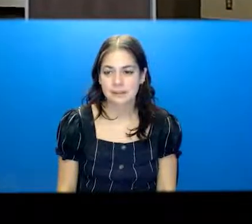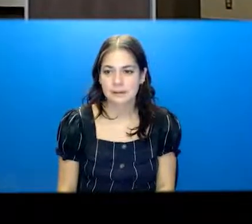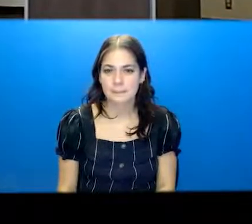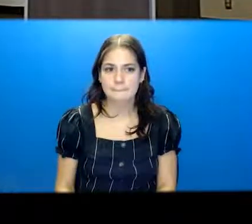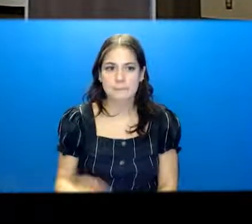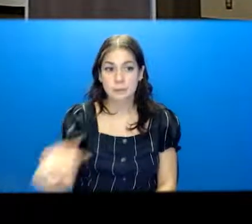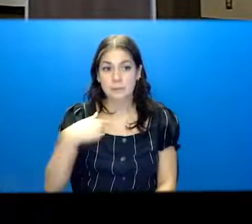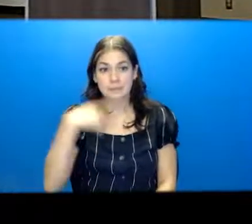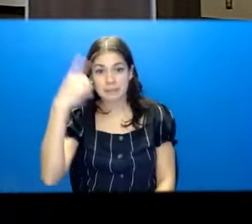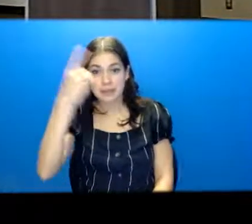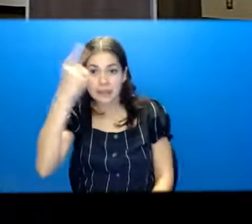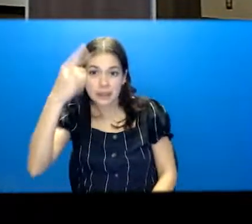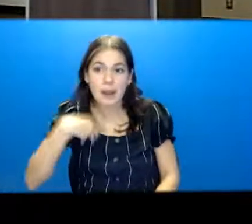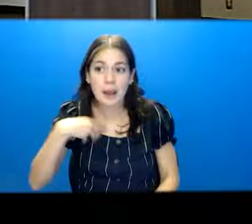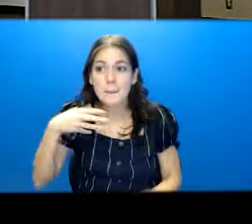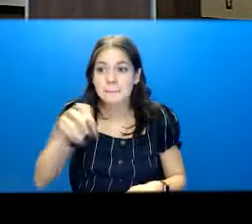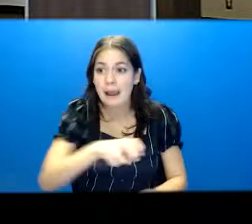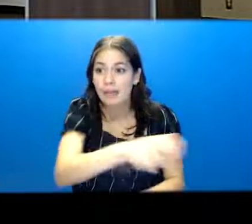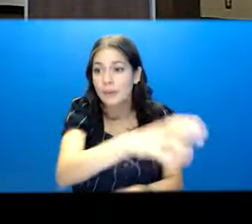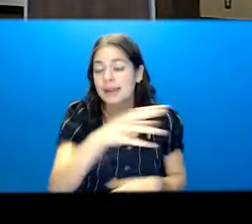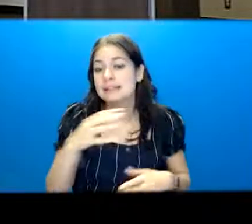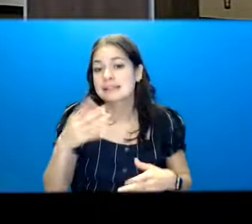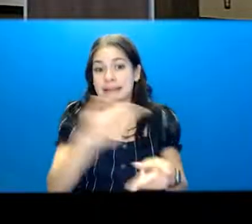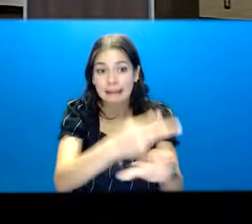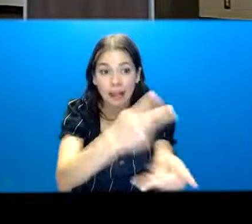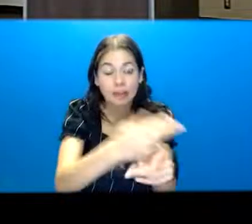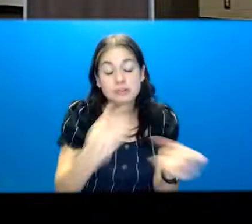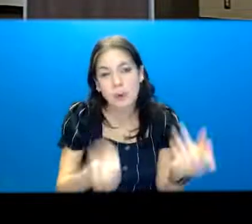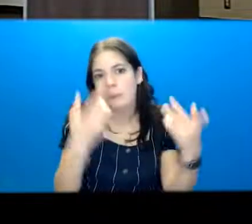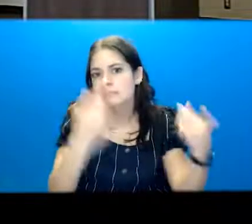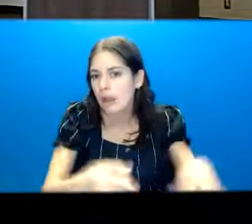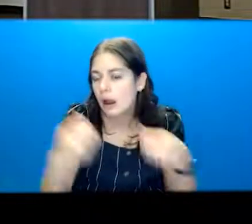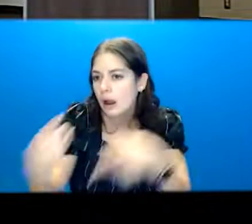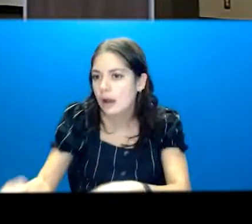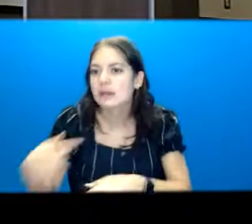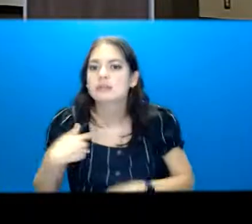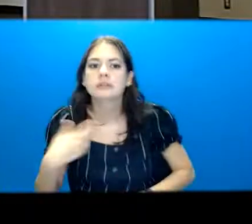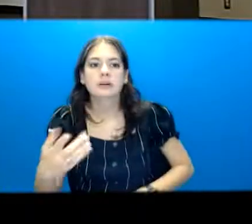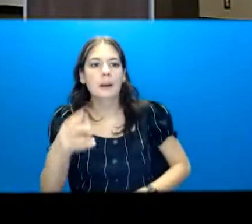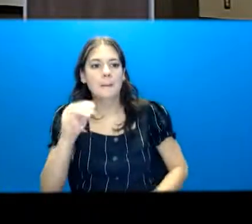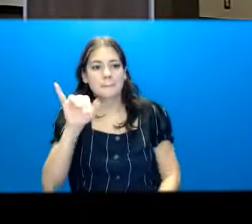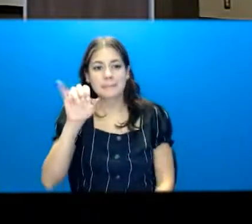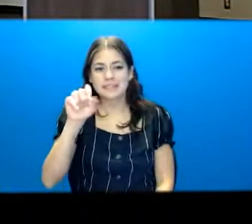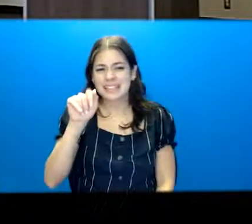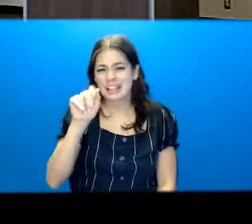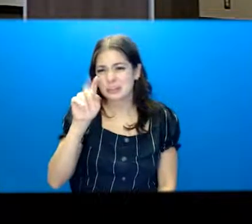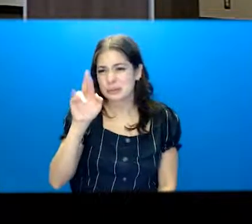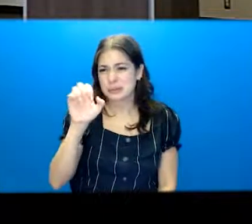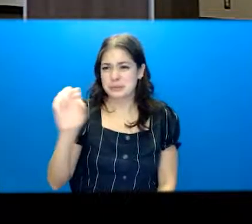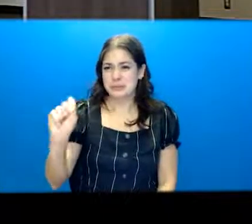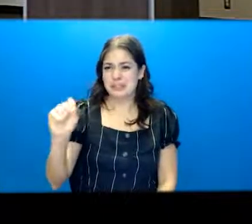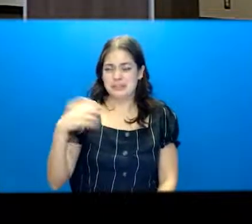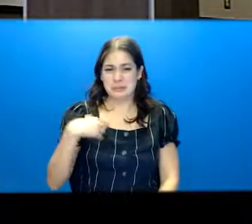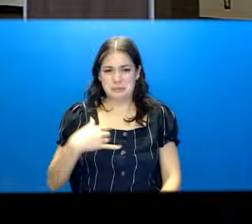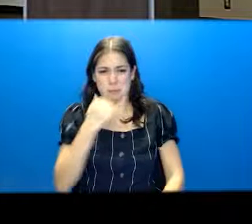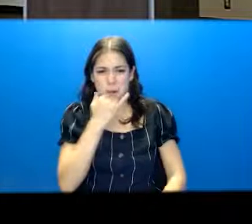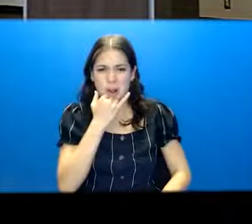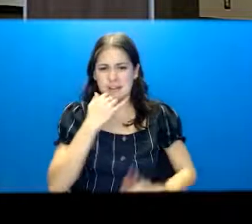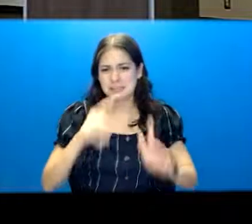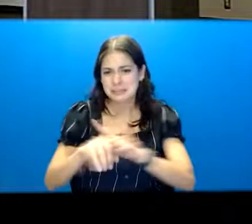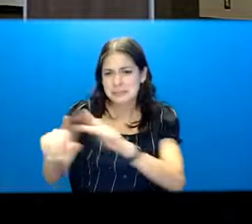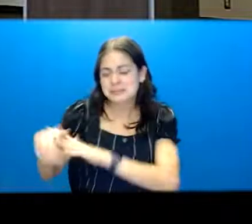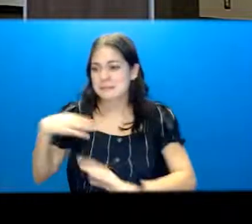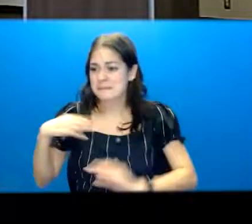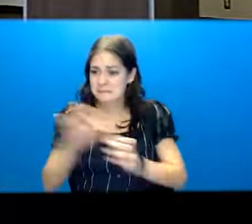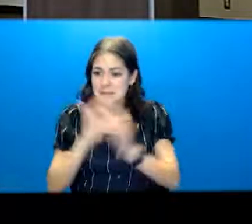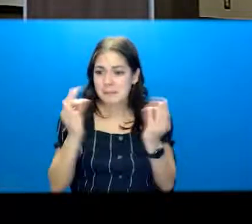So when we think about pathways to care, so many things happen during that time. There's the misattribution of symptoms, where some family